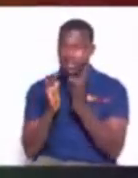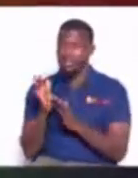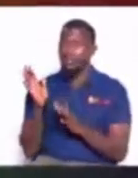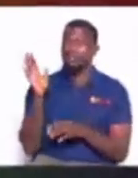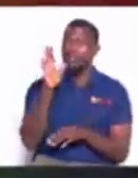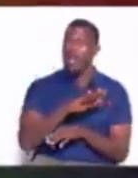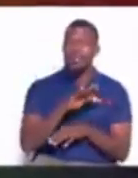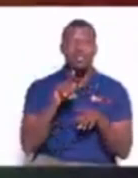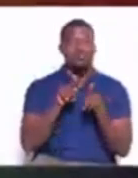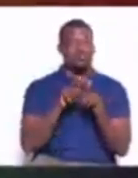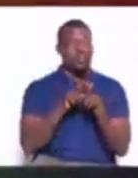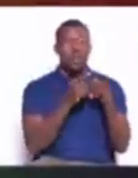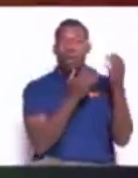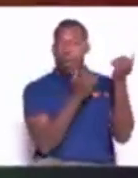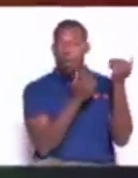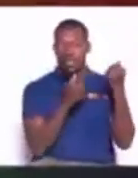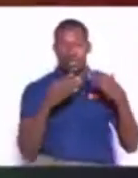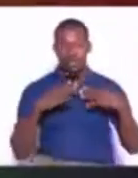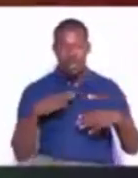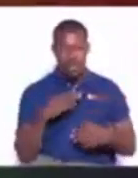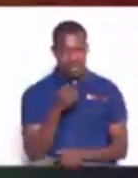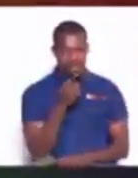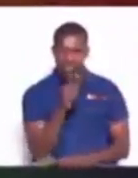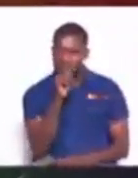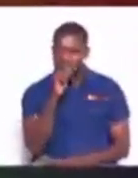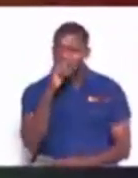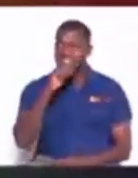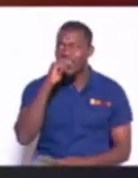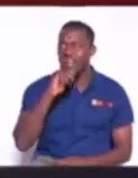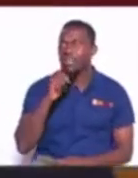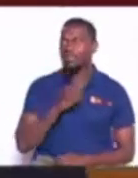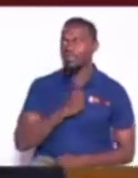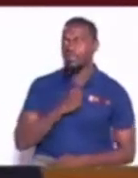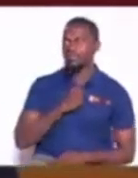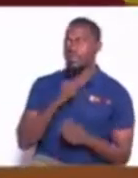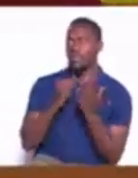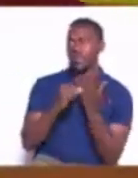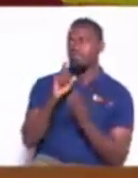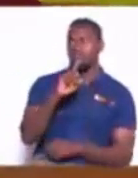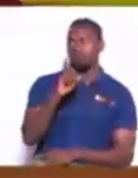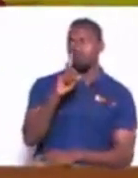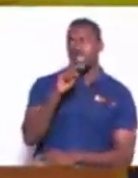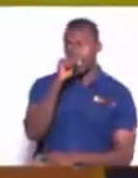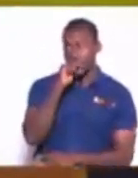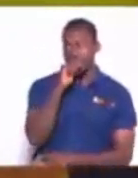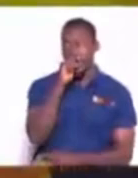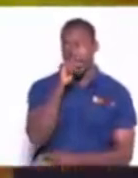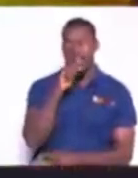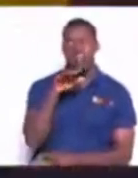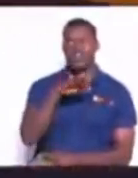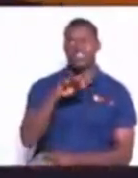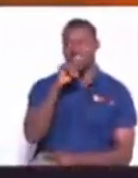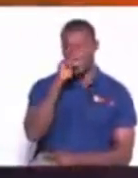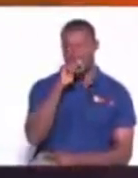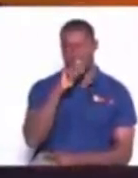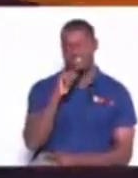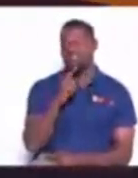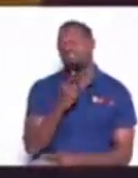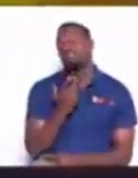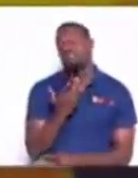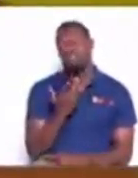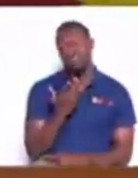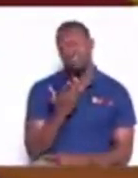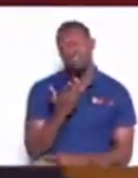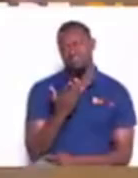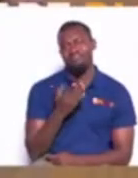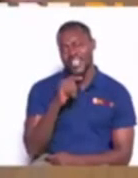in Uganda. Oh, that's the Tanzania site? Oh, wow. Oh, you know